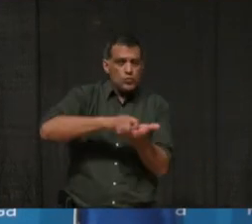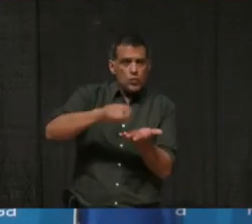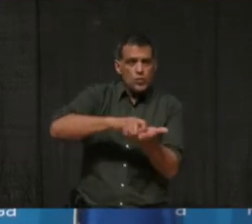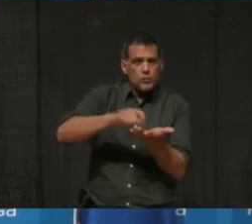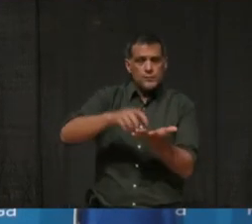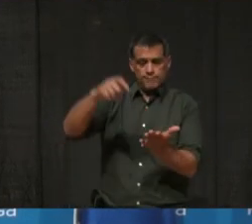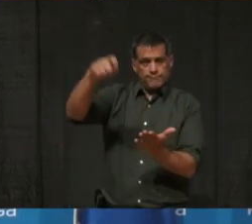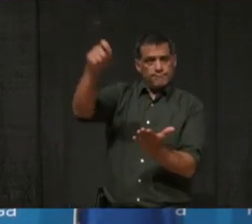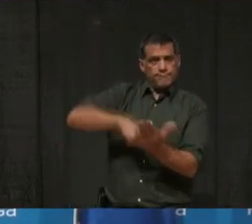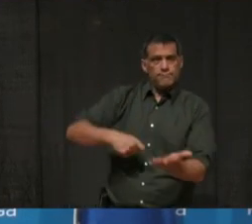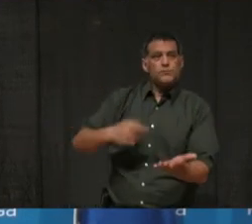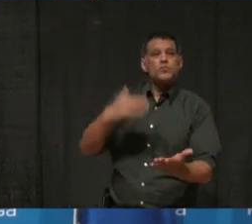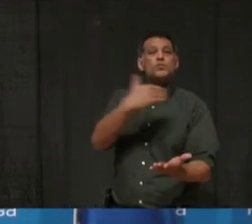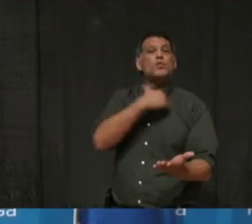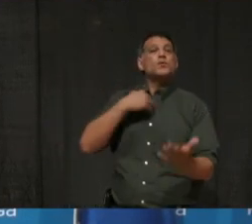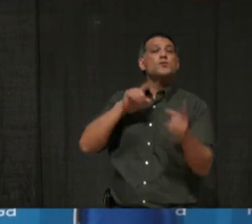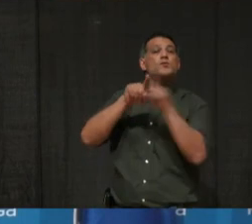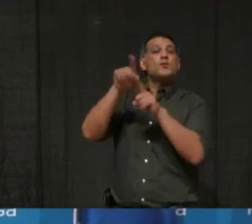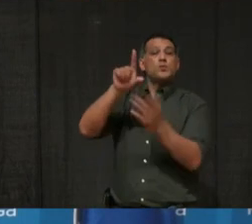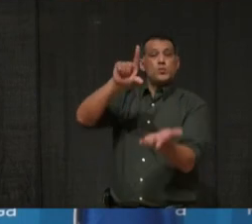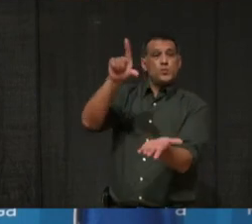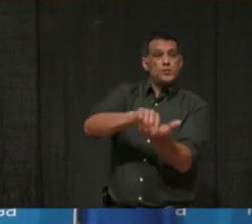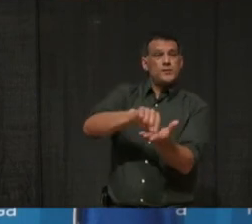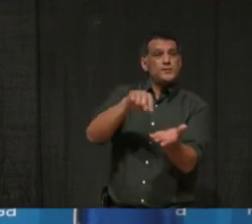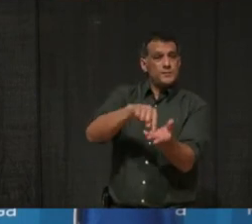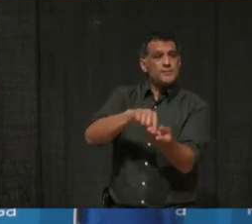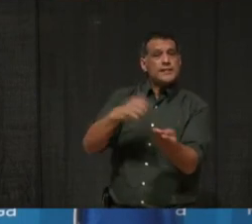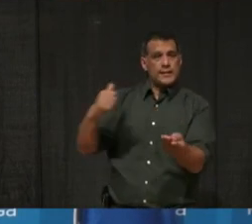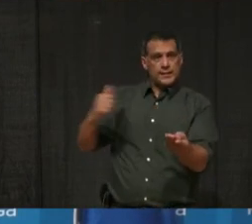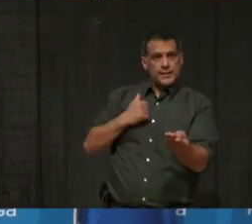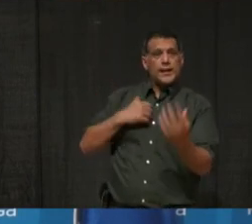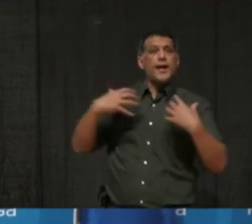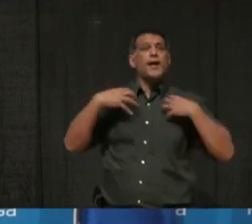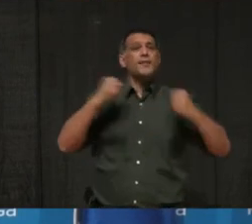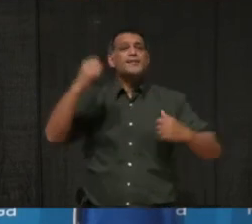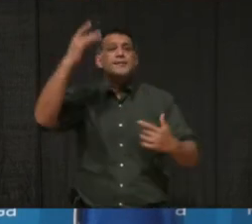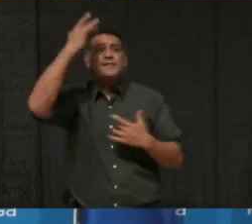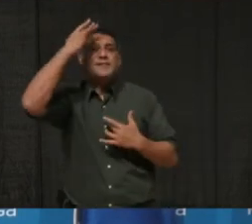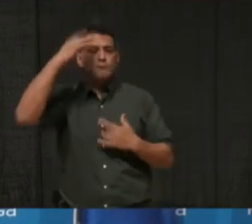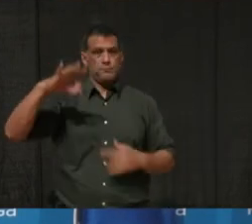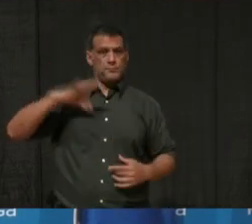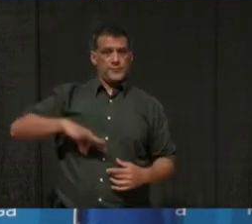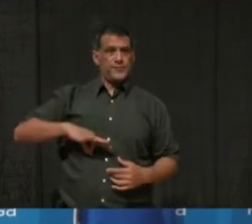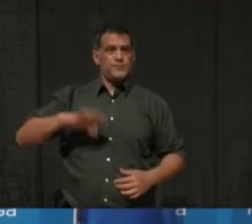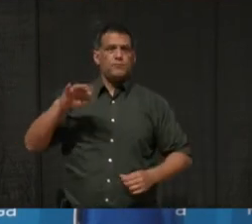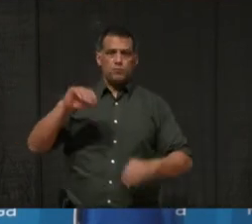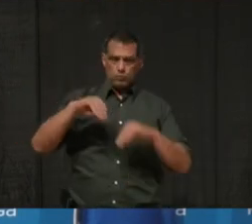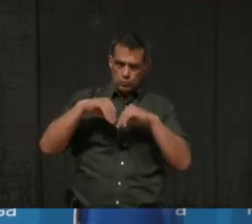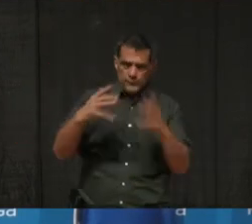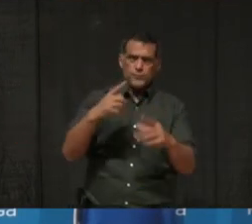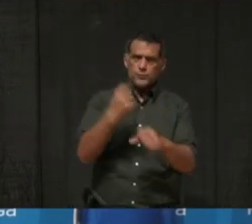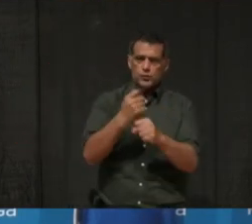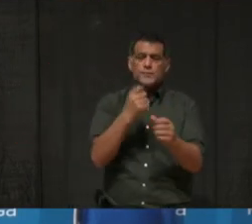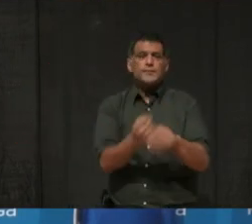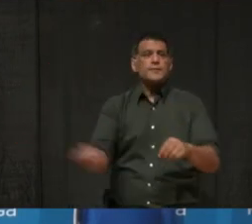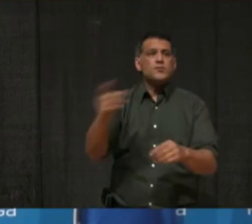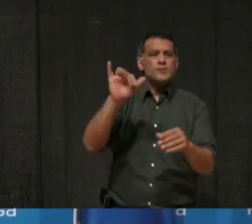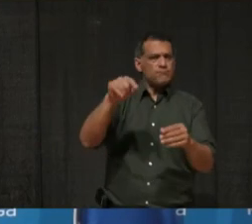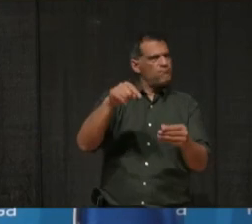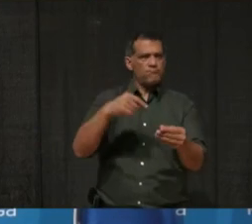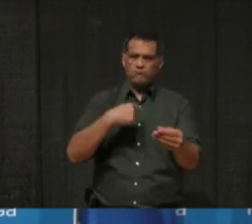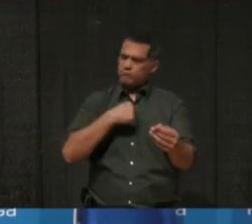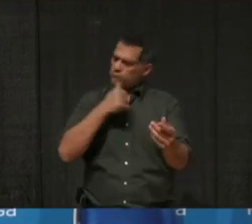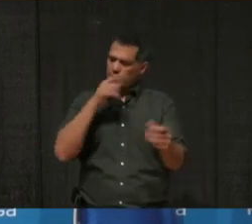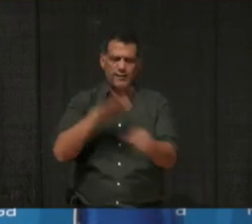the Canada Recovery Sickness Benefit simply does not provide the adequate supports that they need. Doctors and other